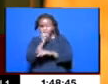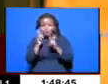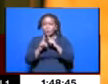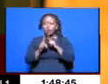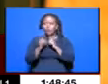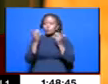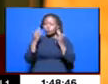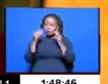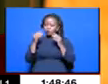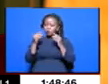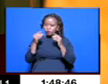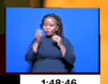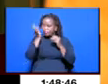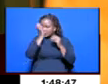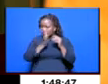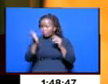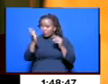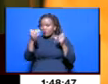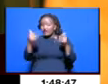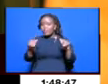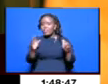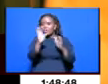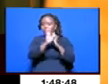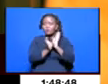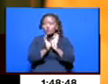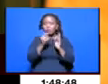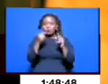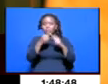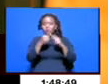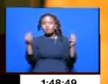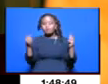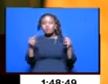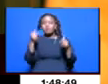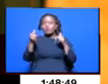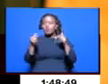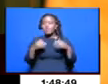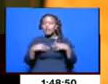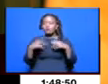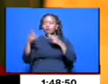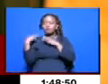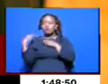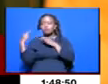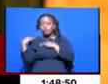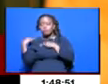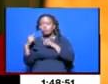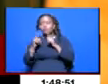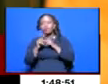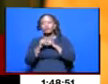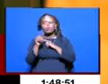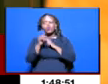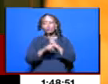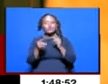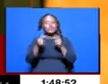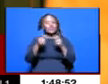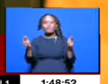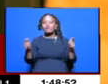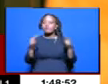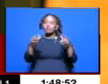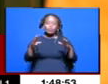constitutional violations would be a dereliction of duty, and we refuse to accept the invitation to do